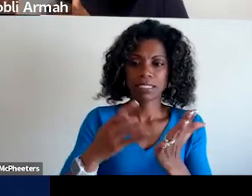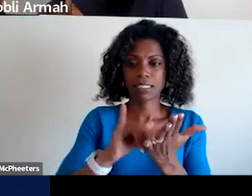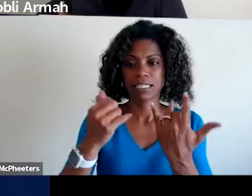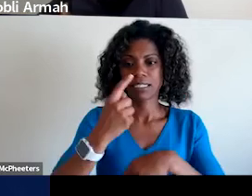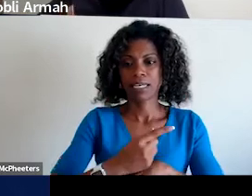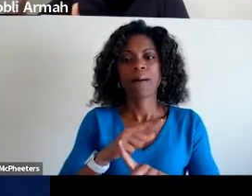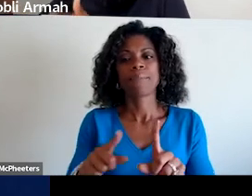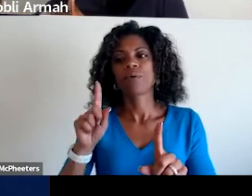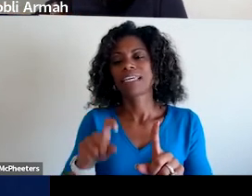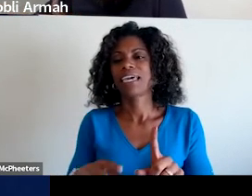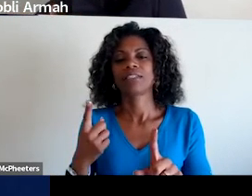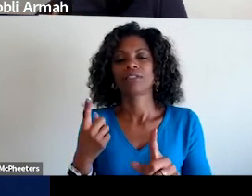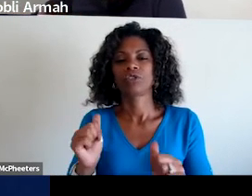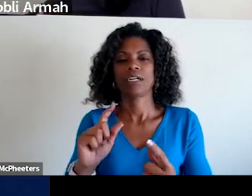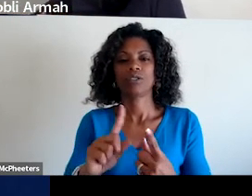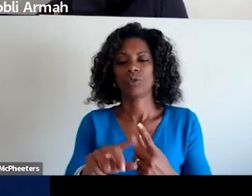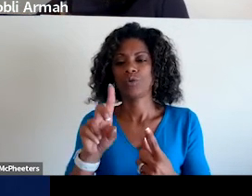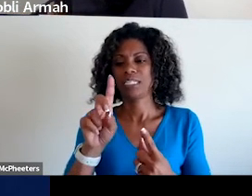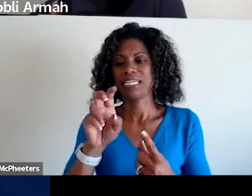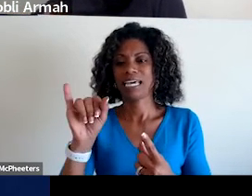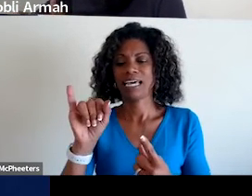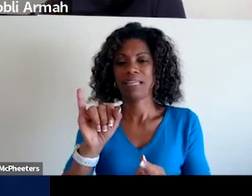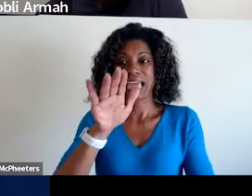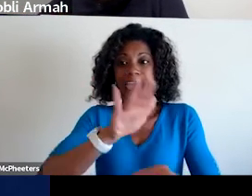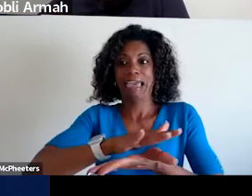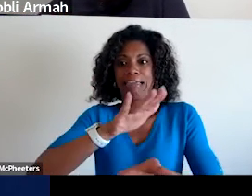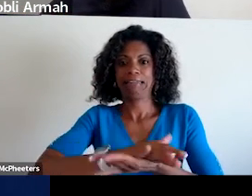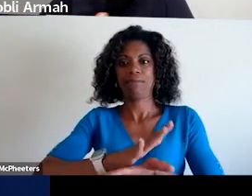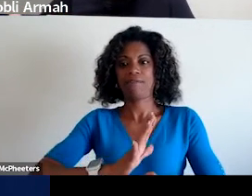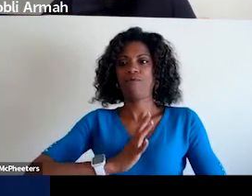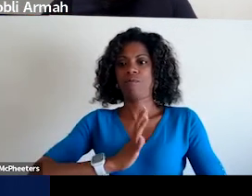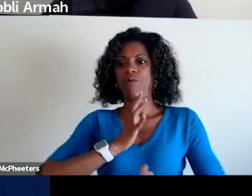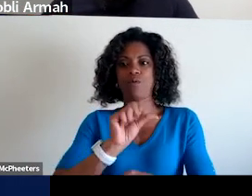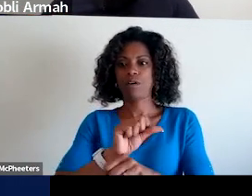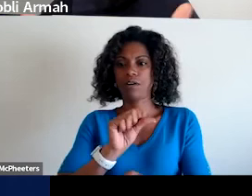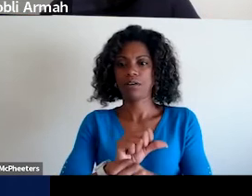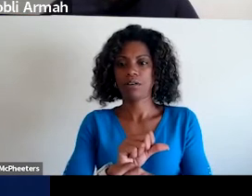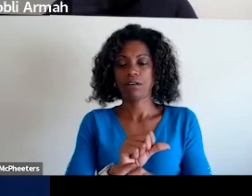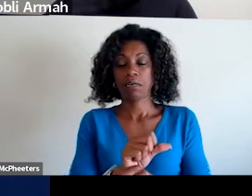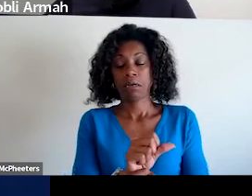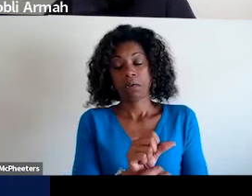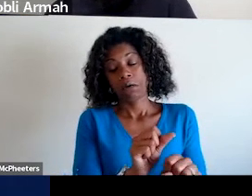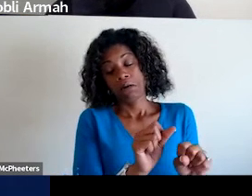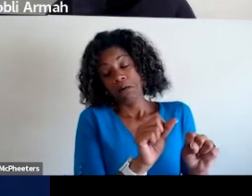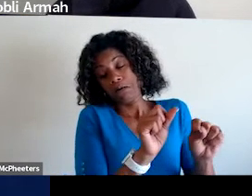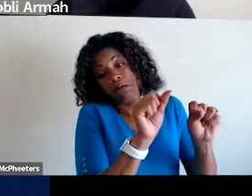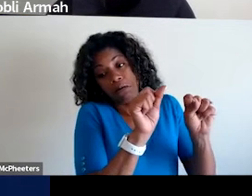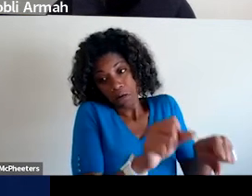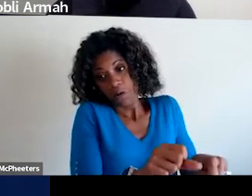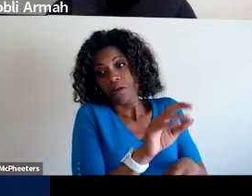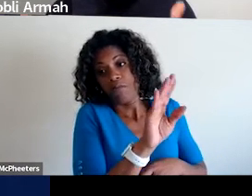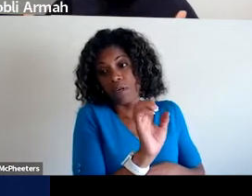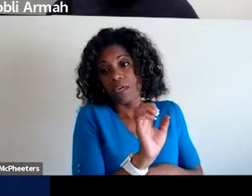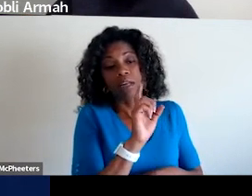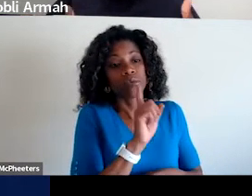to make DEI work an academic or evidence-based theory. It could be, and I'm sure there's researchers, maybe some of you all are working